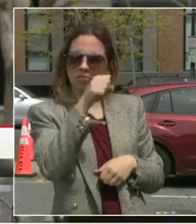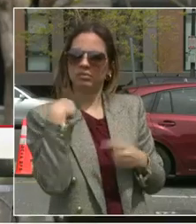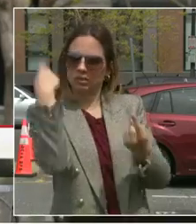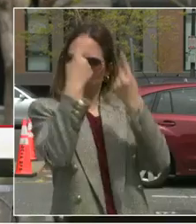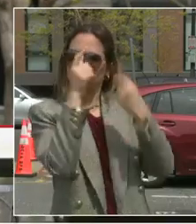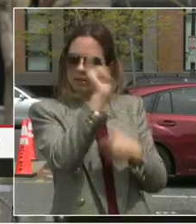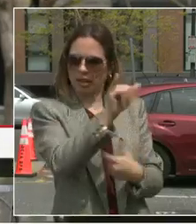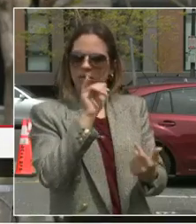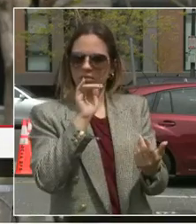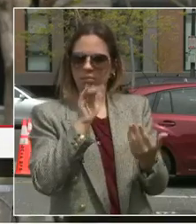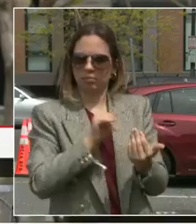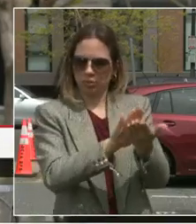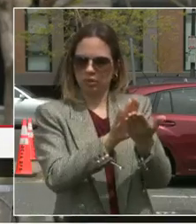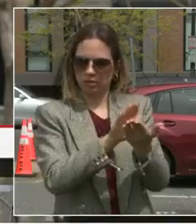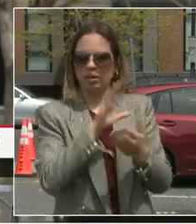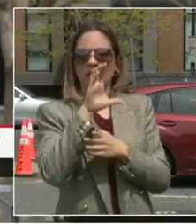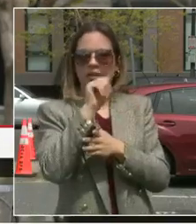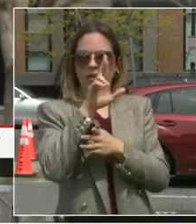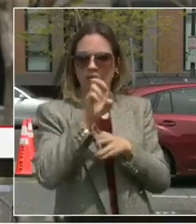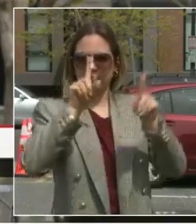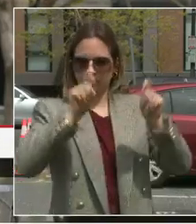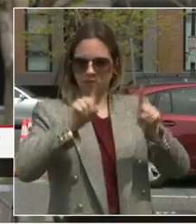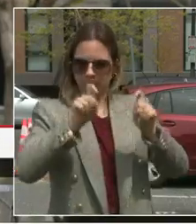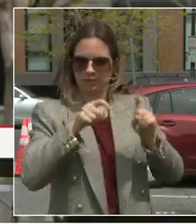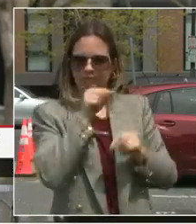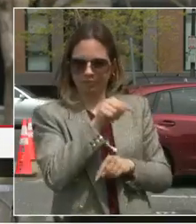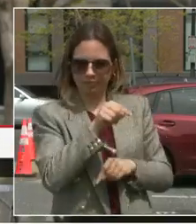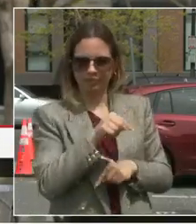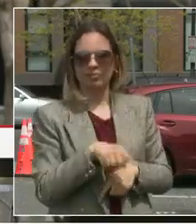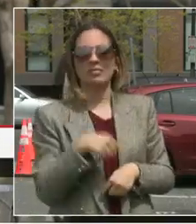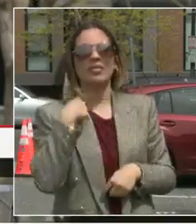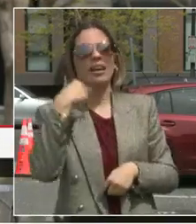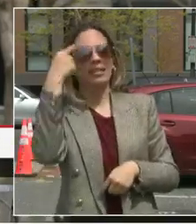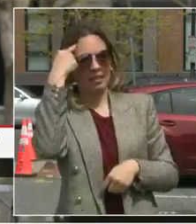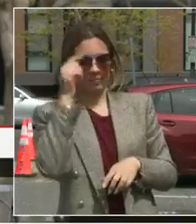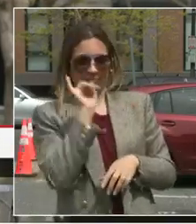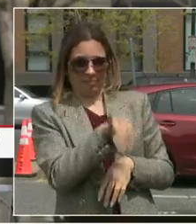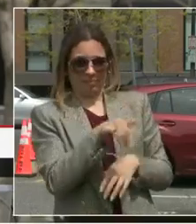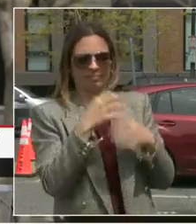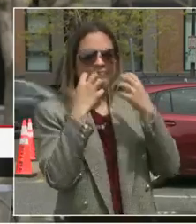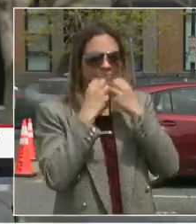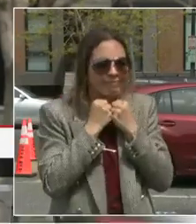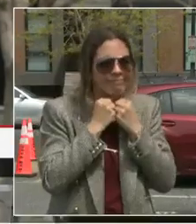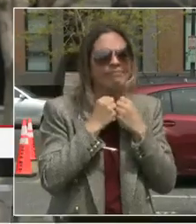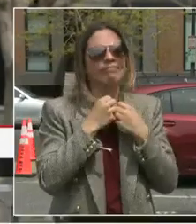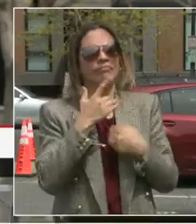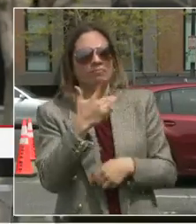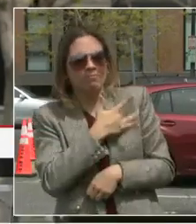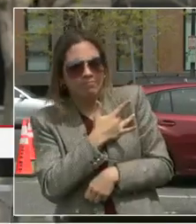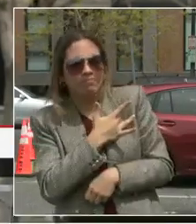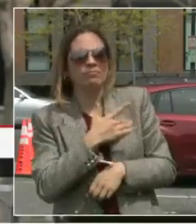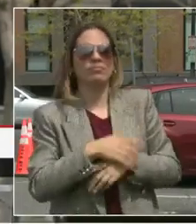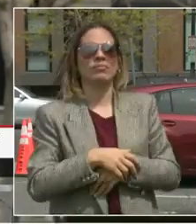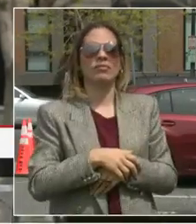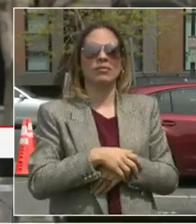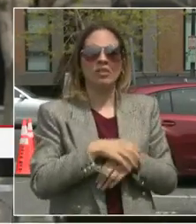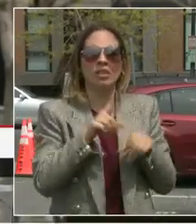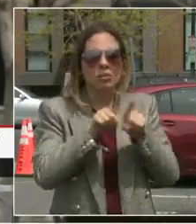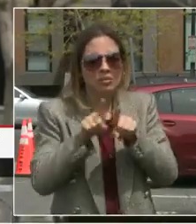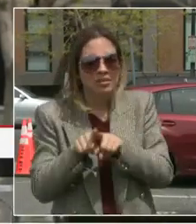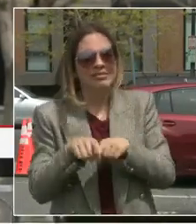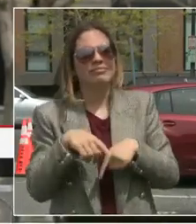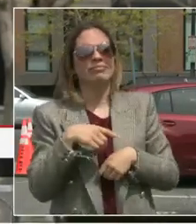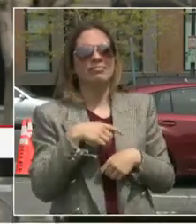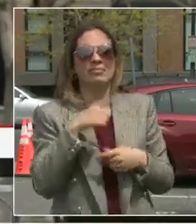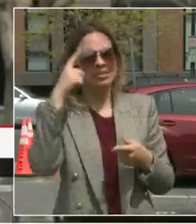care pilot that we think is compassionate, but also very deliberate in talking